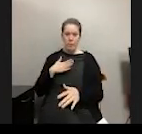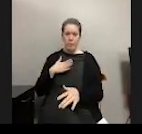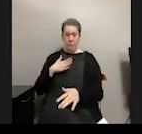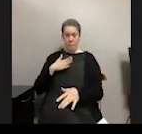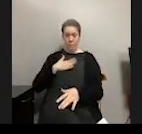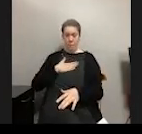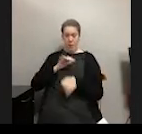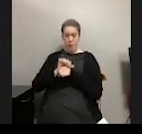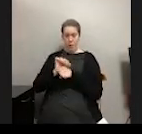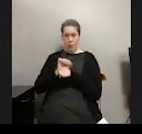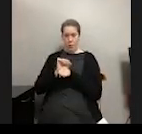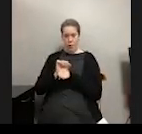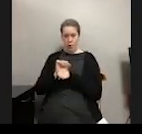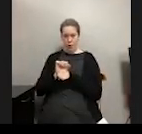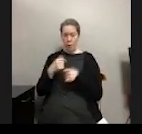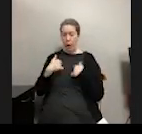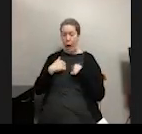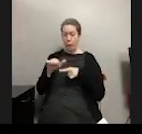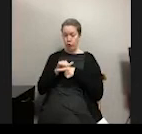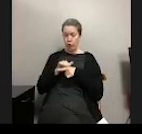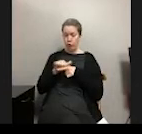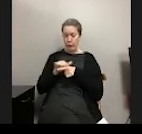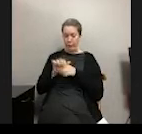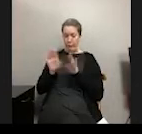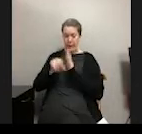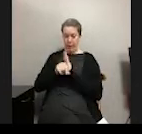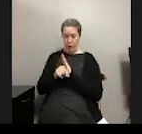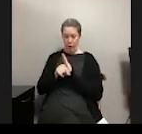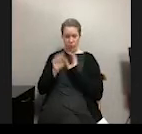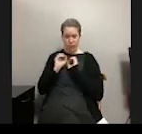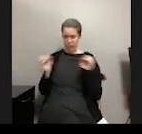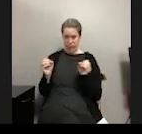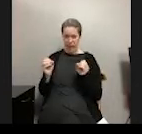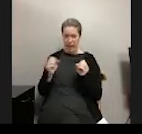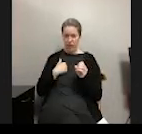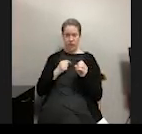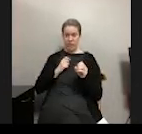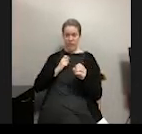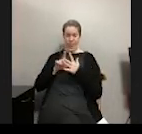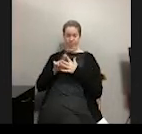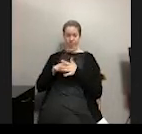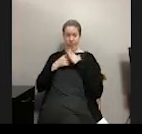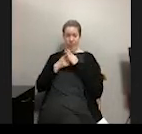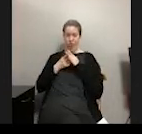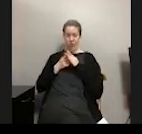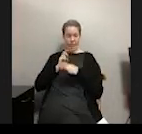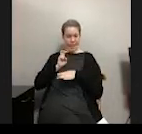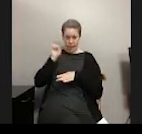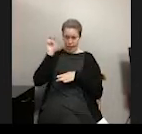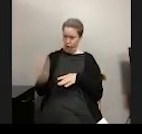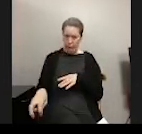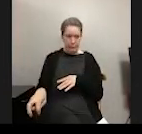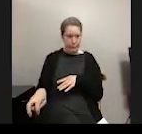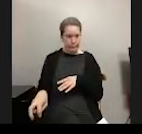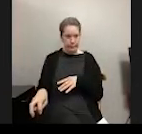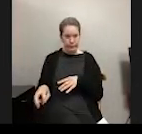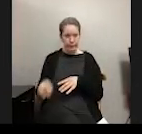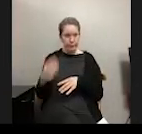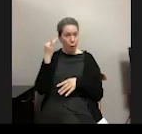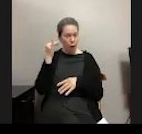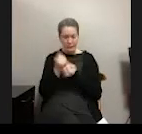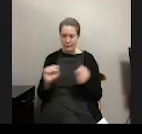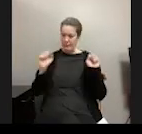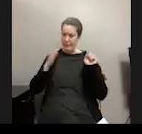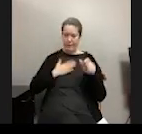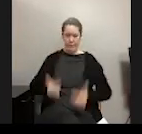I'm not trained in anything. I've just jumped in literally in order to save my life with my madness and my disability. But I feel like